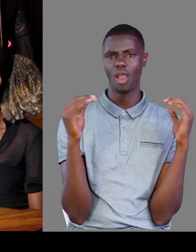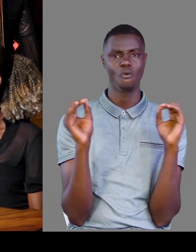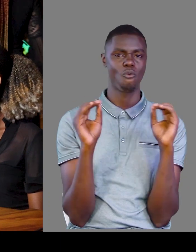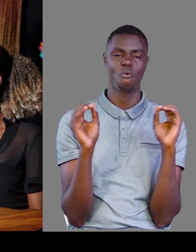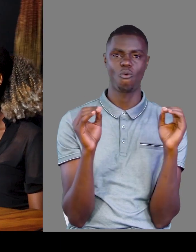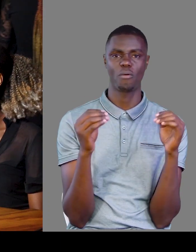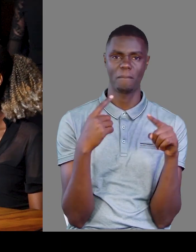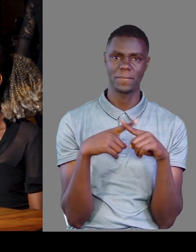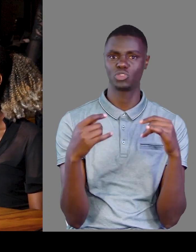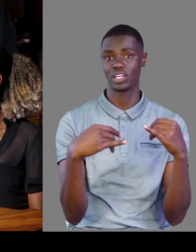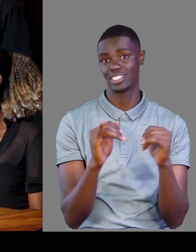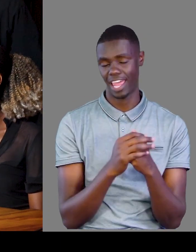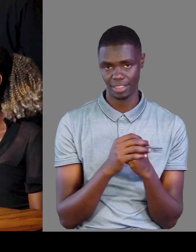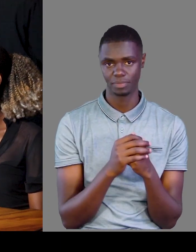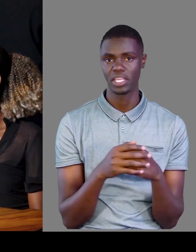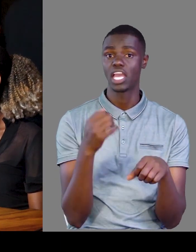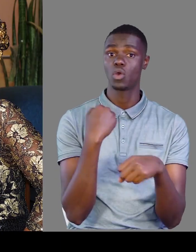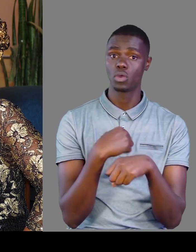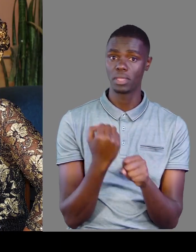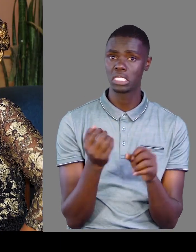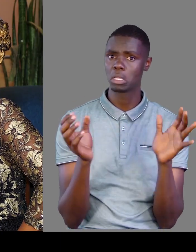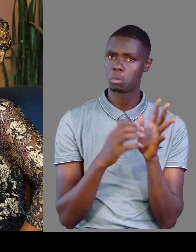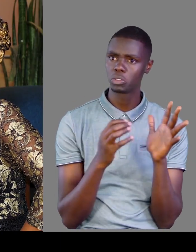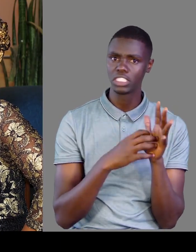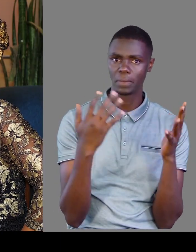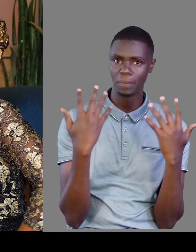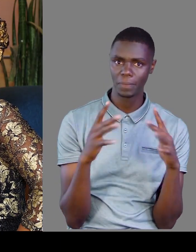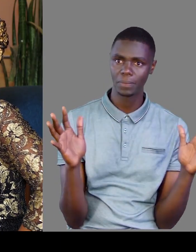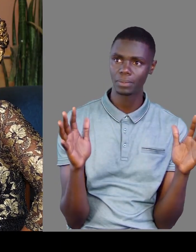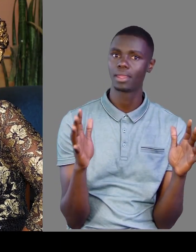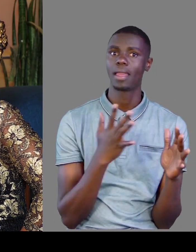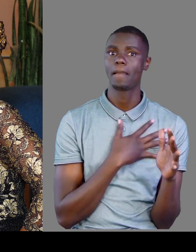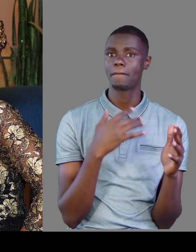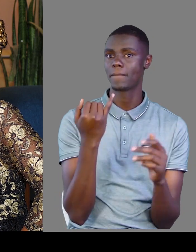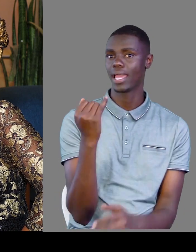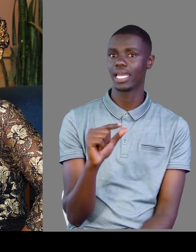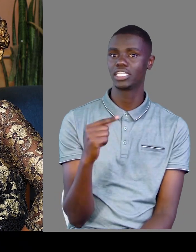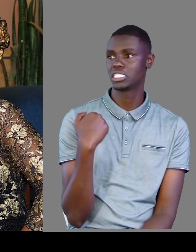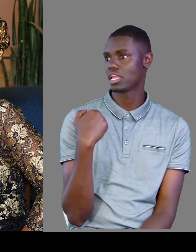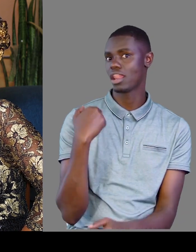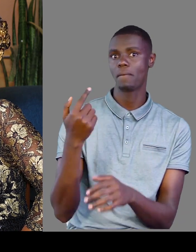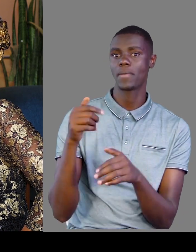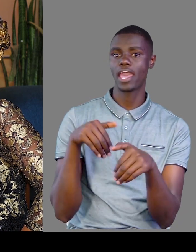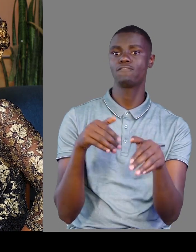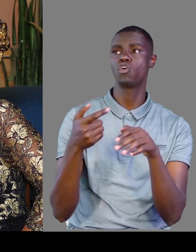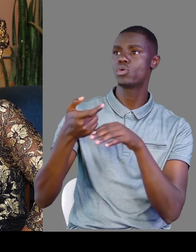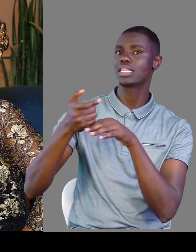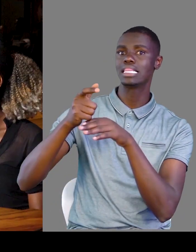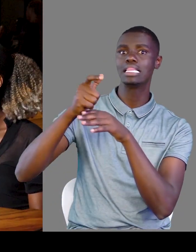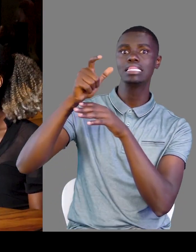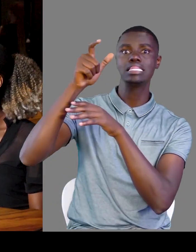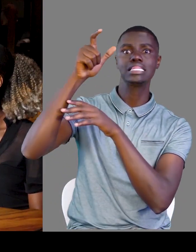yeah, you can do it. You just try. And we made it, and he posted immediately. My Instagram number of